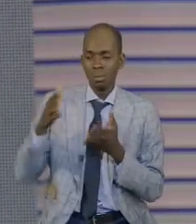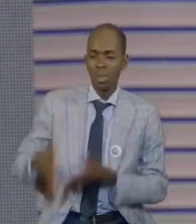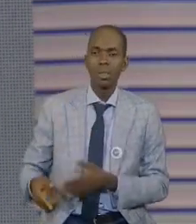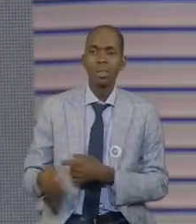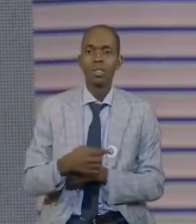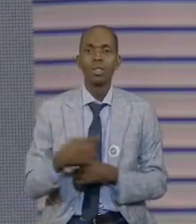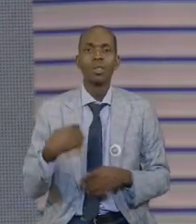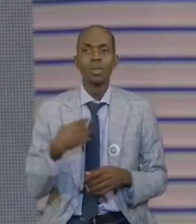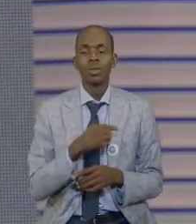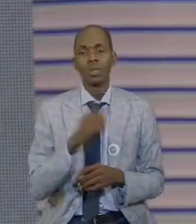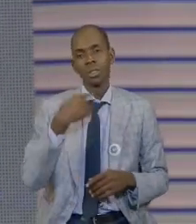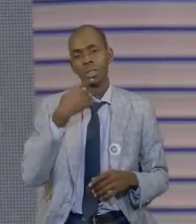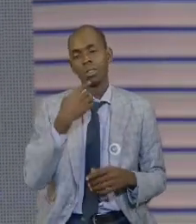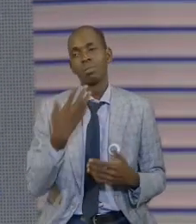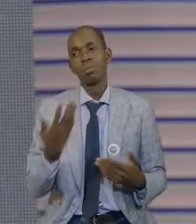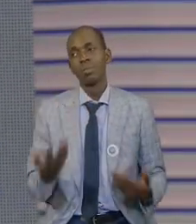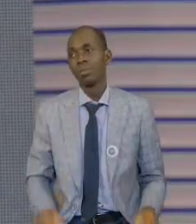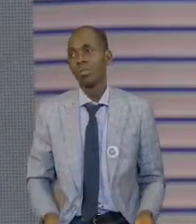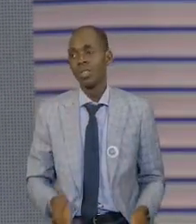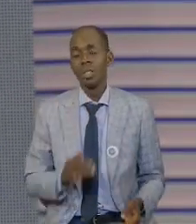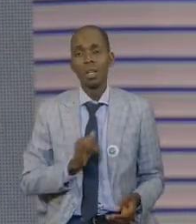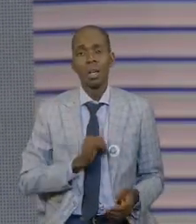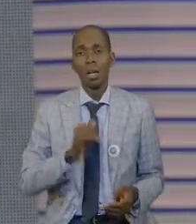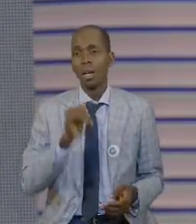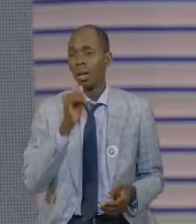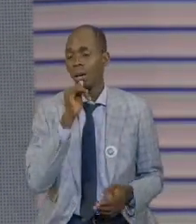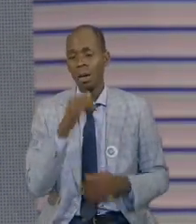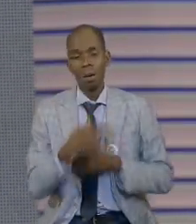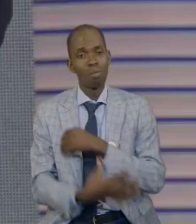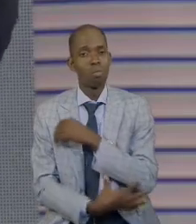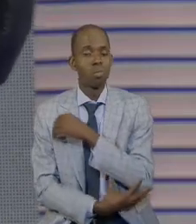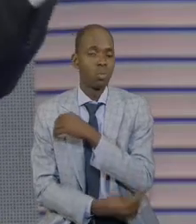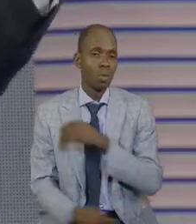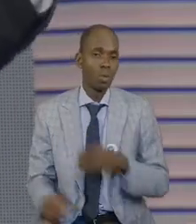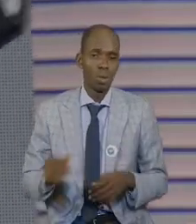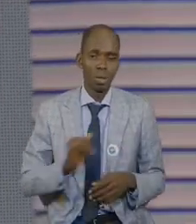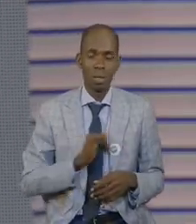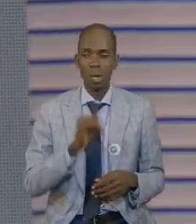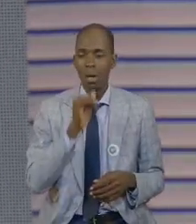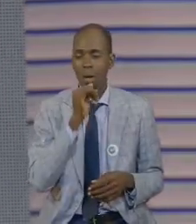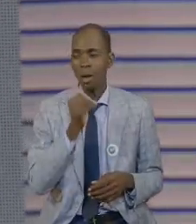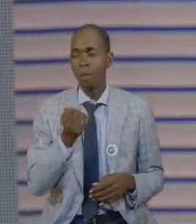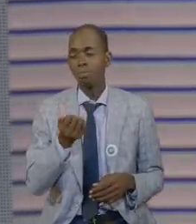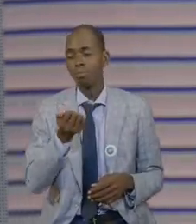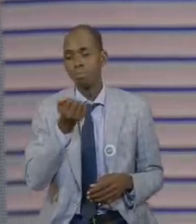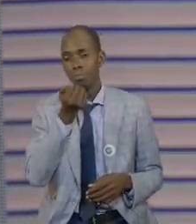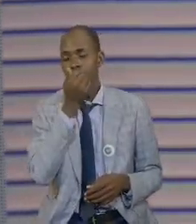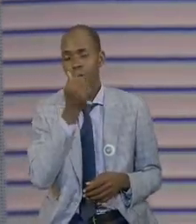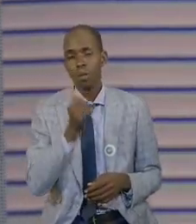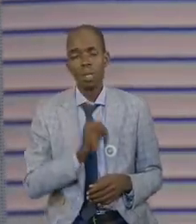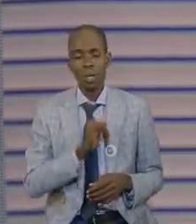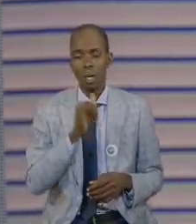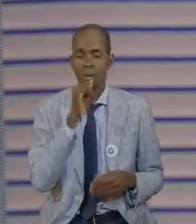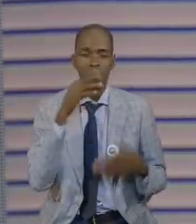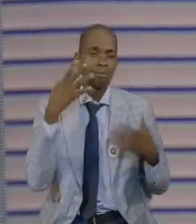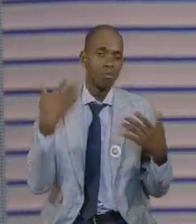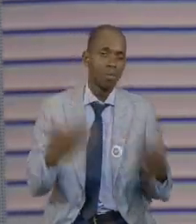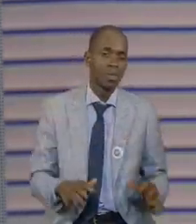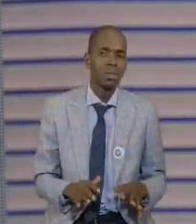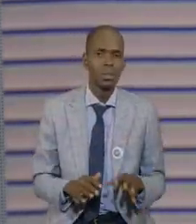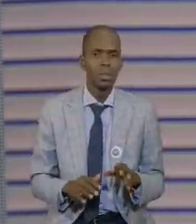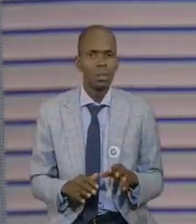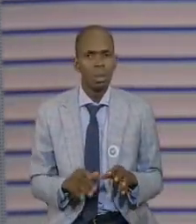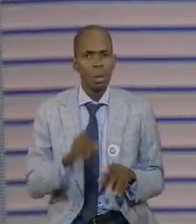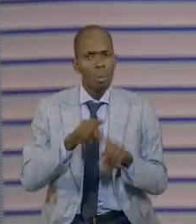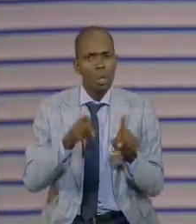I am unfortunate I am poor I am done done I am finished all that